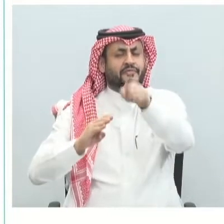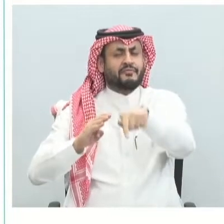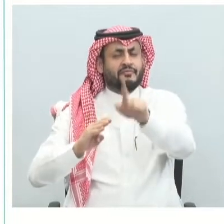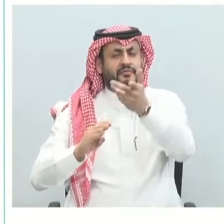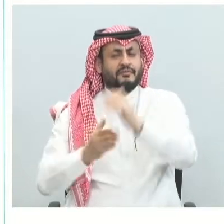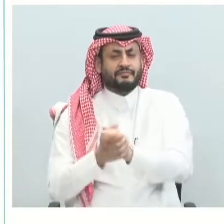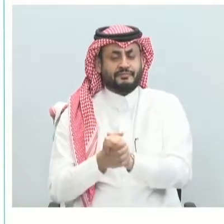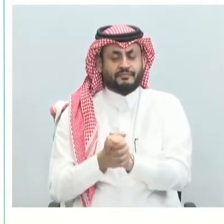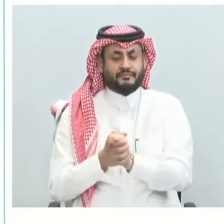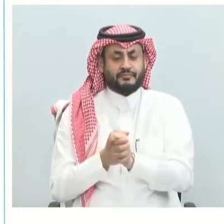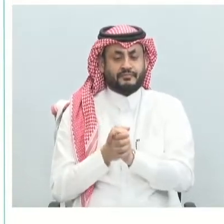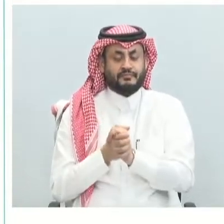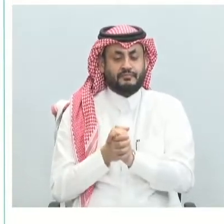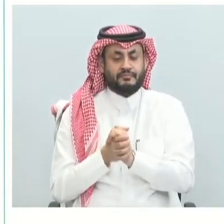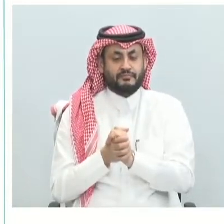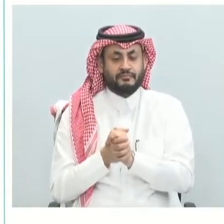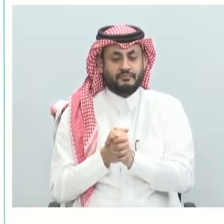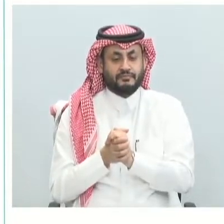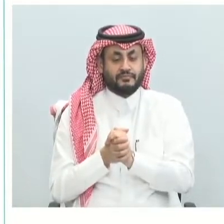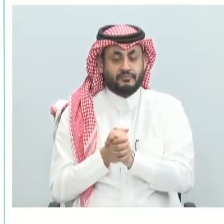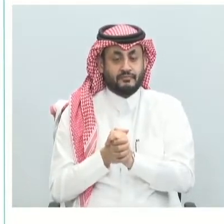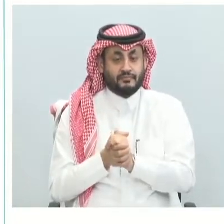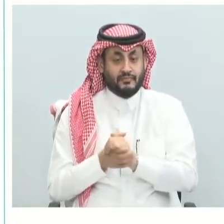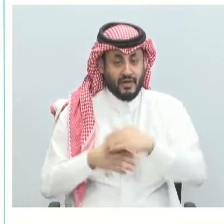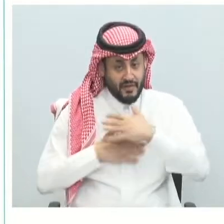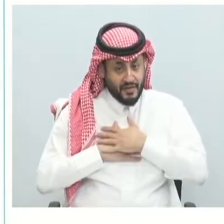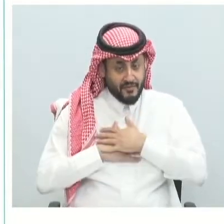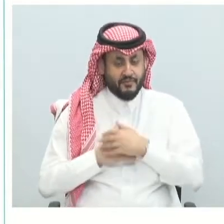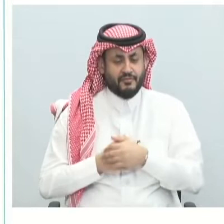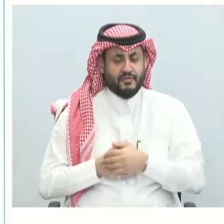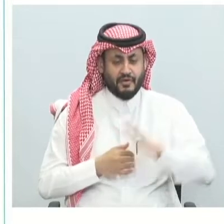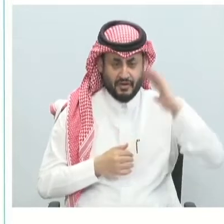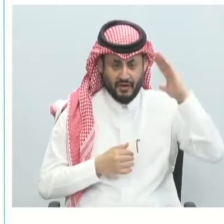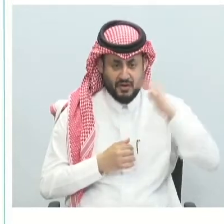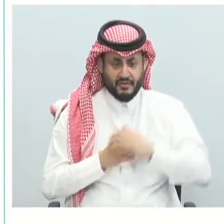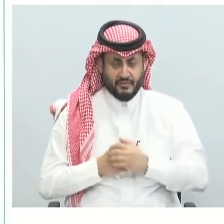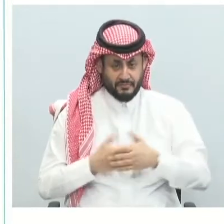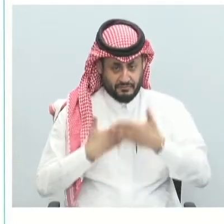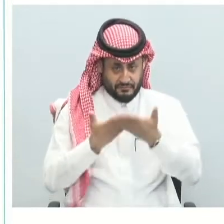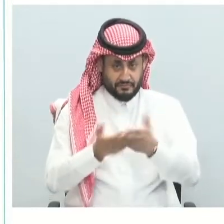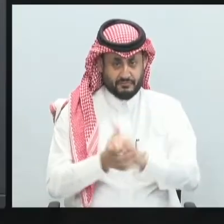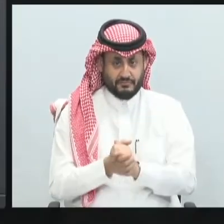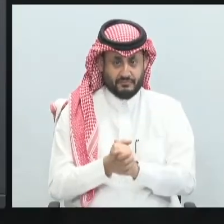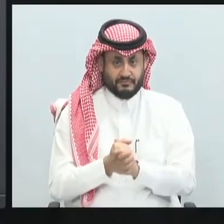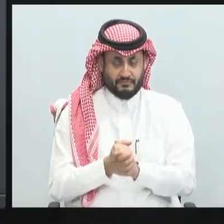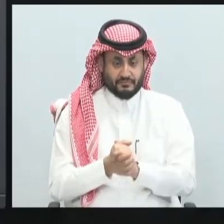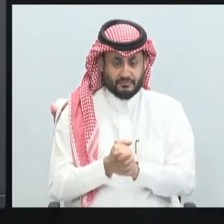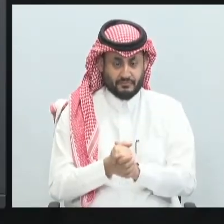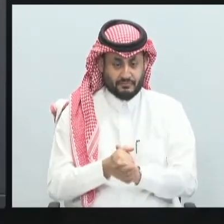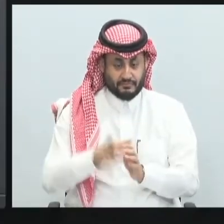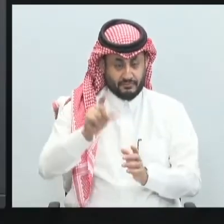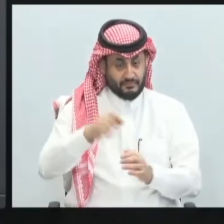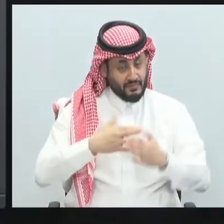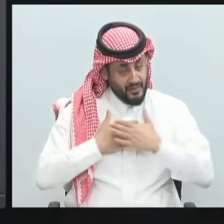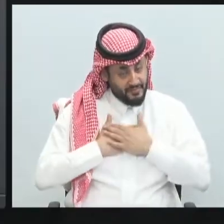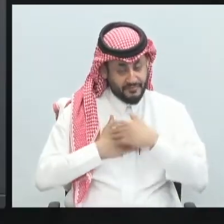this character? Yes, did she say thank you or hi or you're welcome? Excellent, so